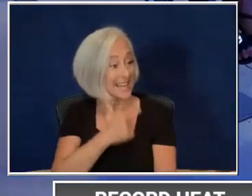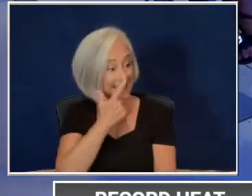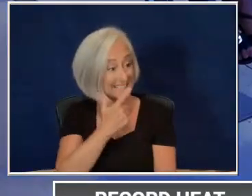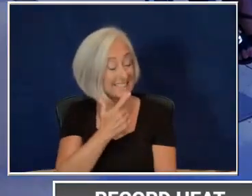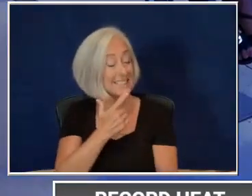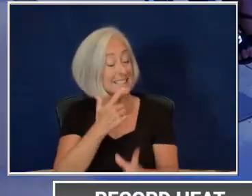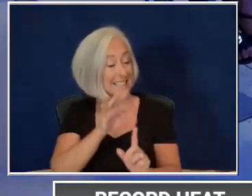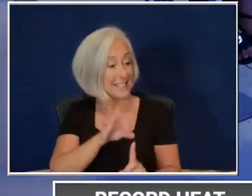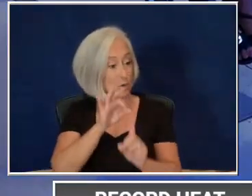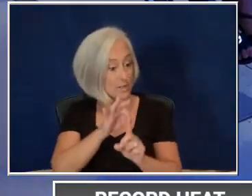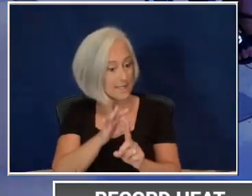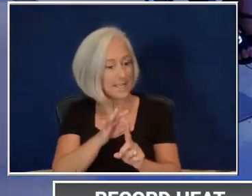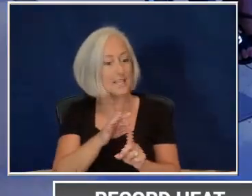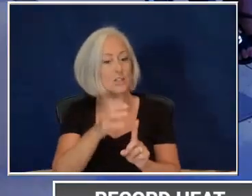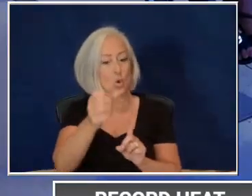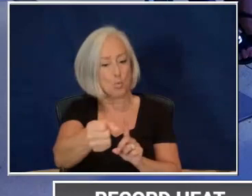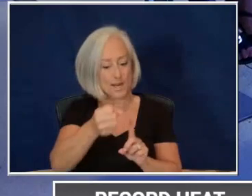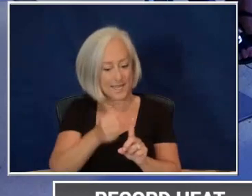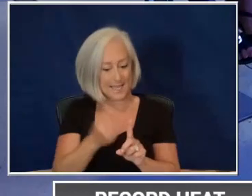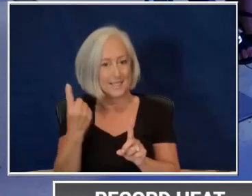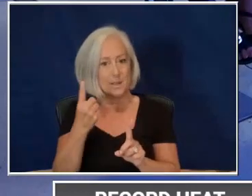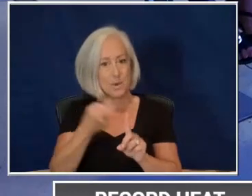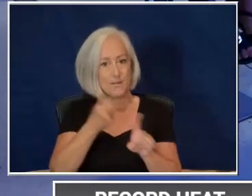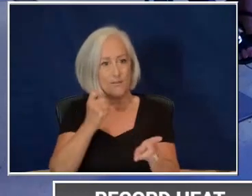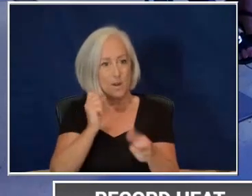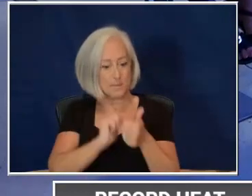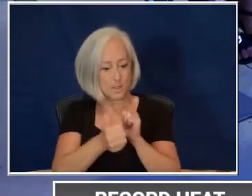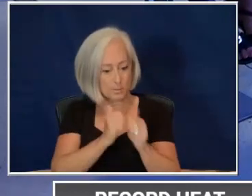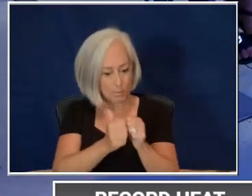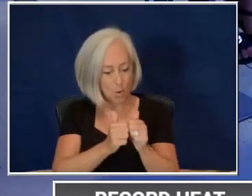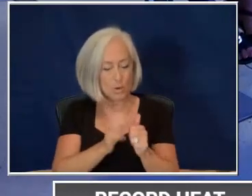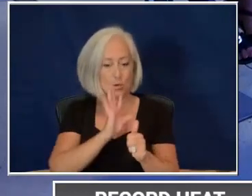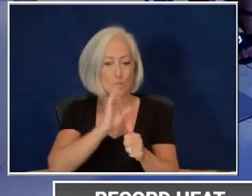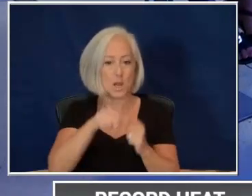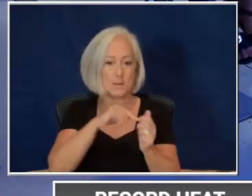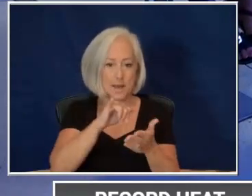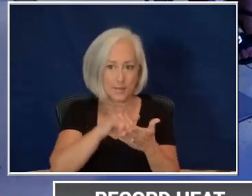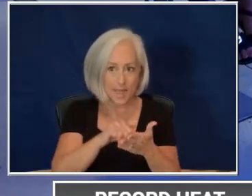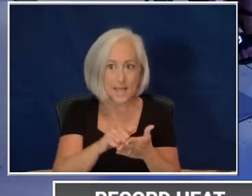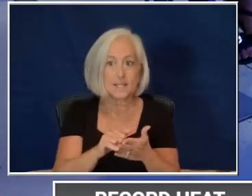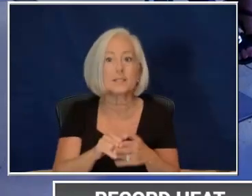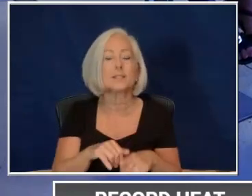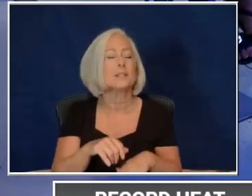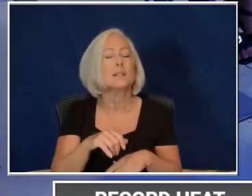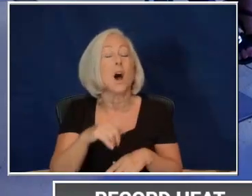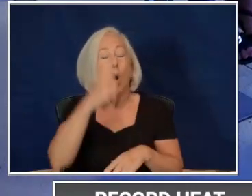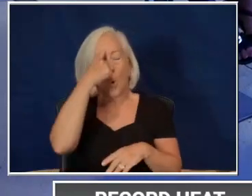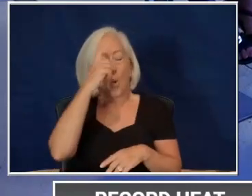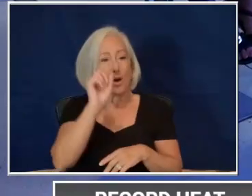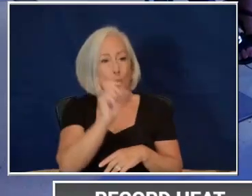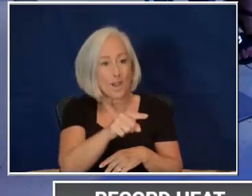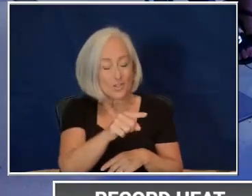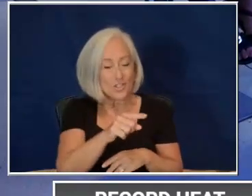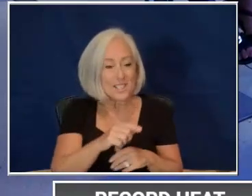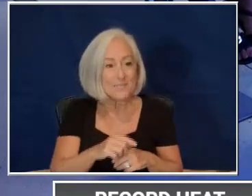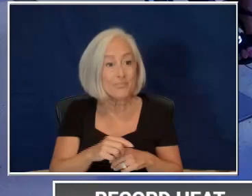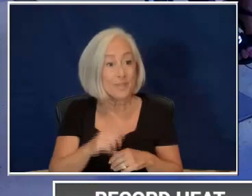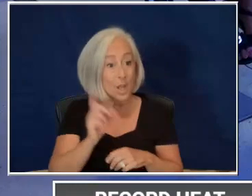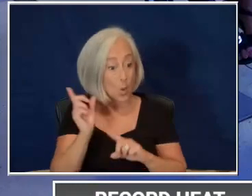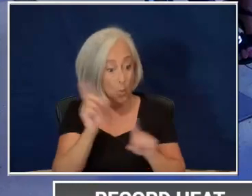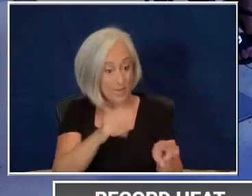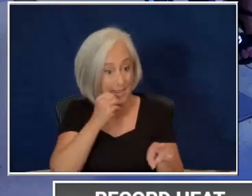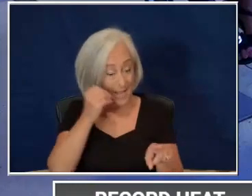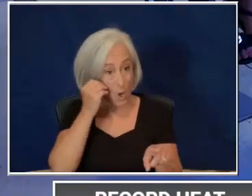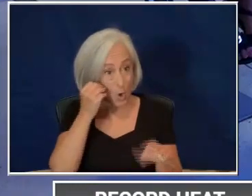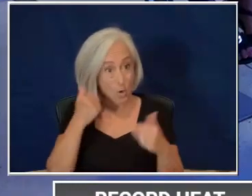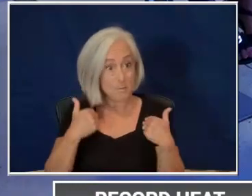you said, bringing in somebody from sports to talk about a specific sports injury. Quick question that I just came up. Do they have homework when they go home? Are you telling them